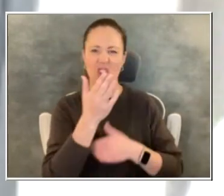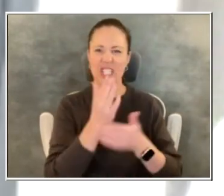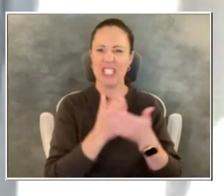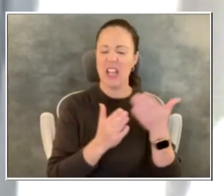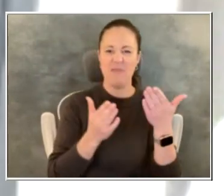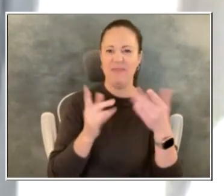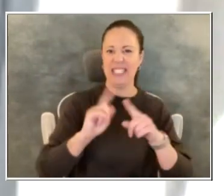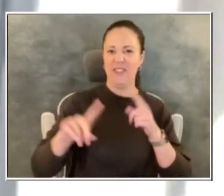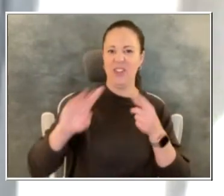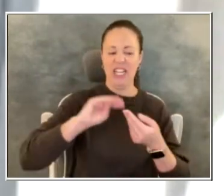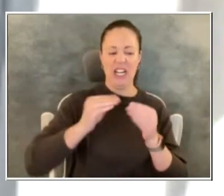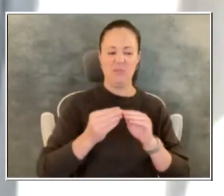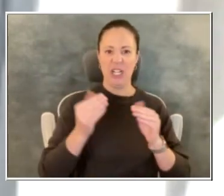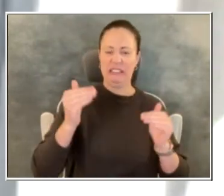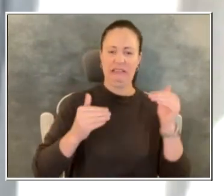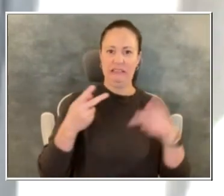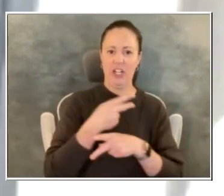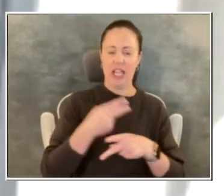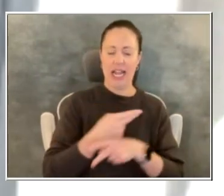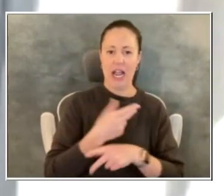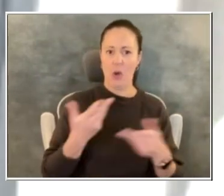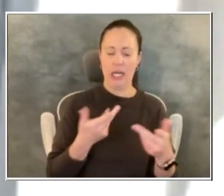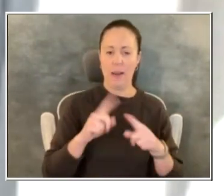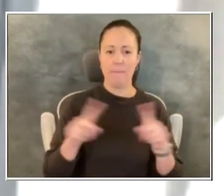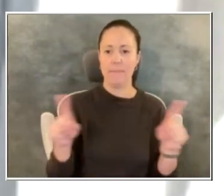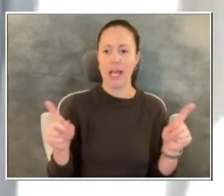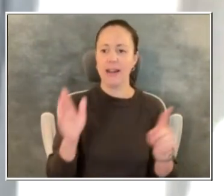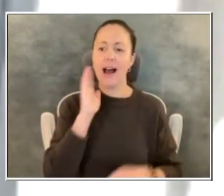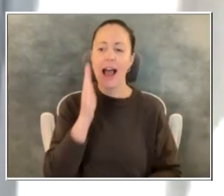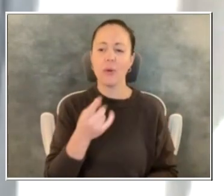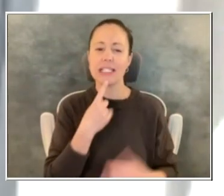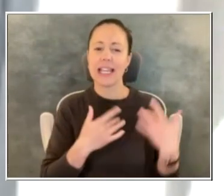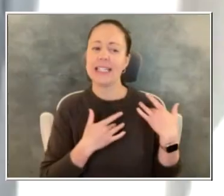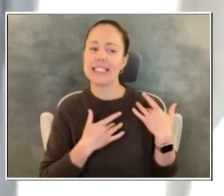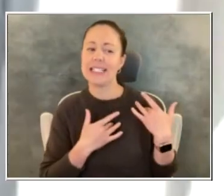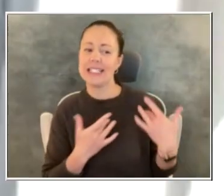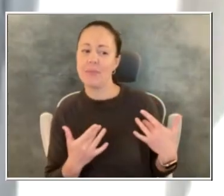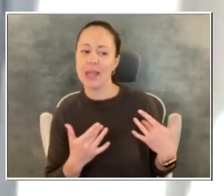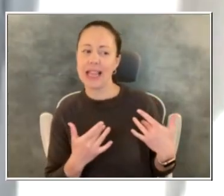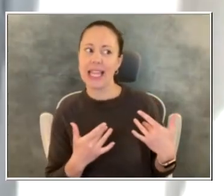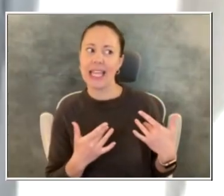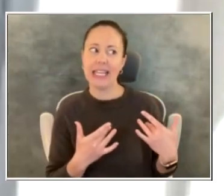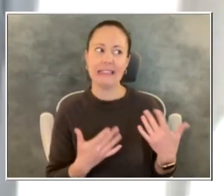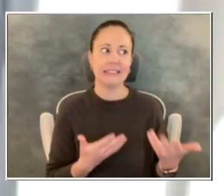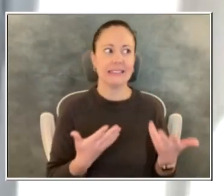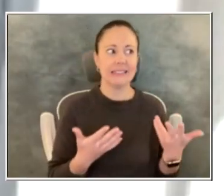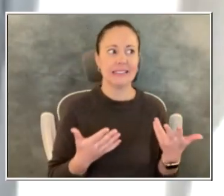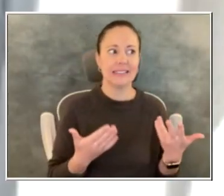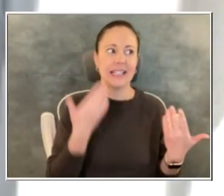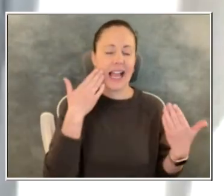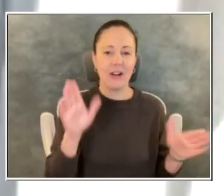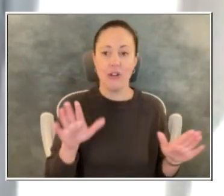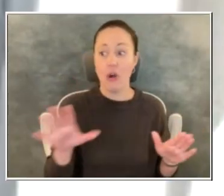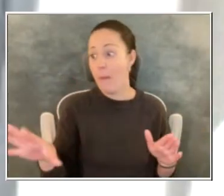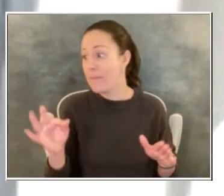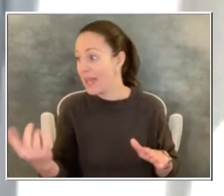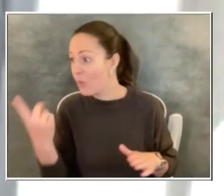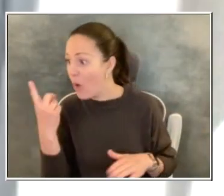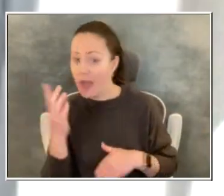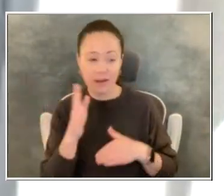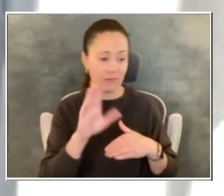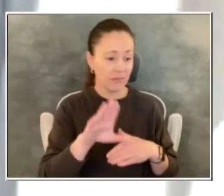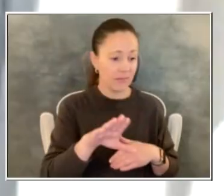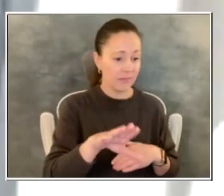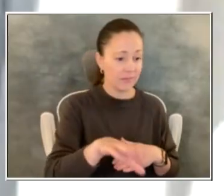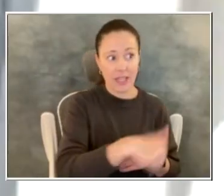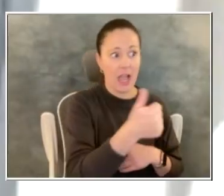we've come up with. But I would say typically I wouldn't pick one over the other. I would say